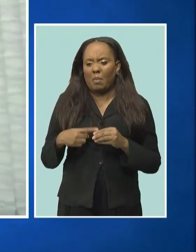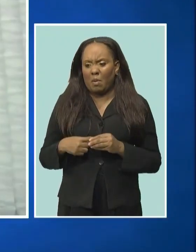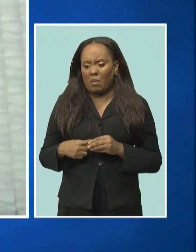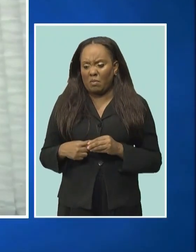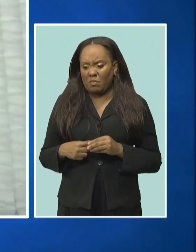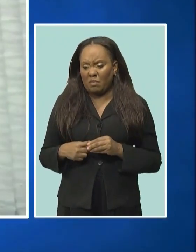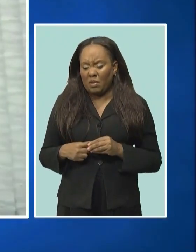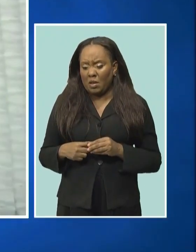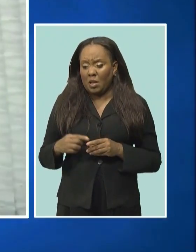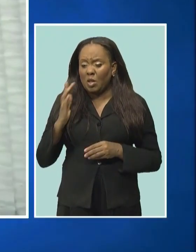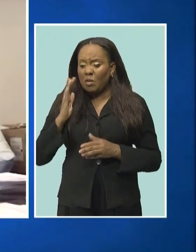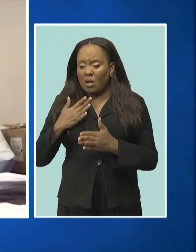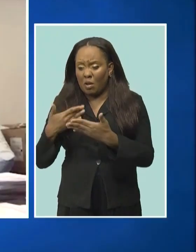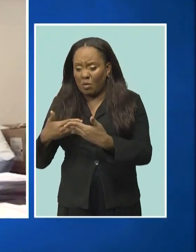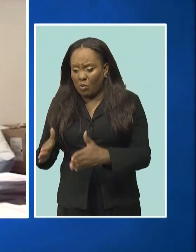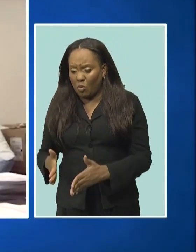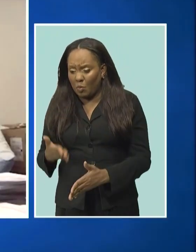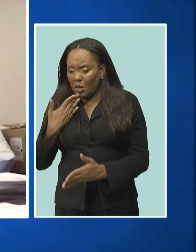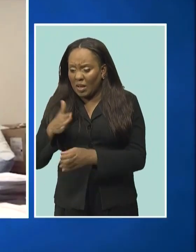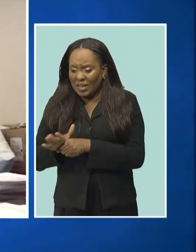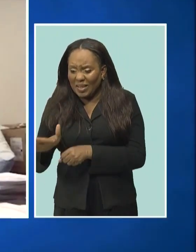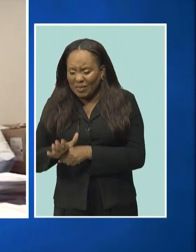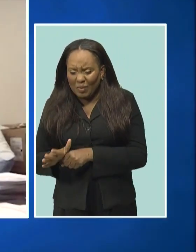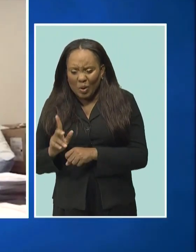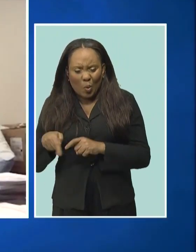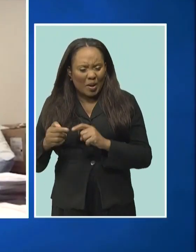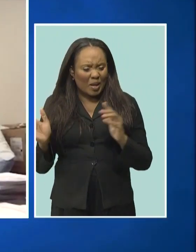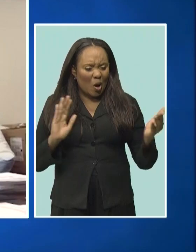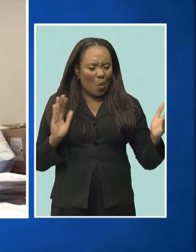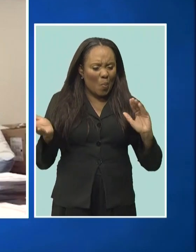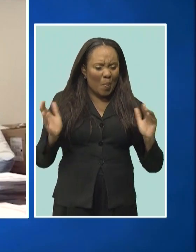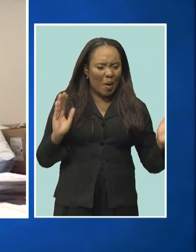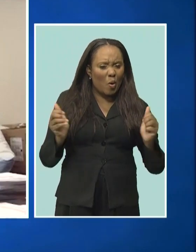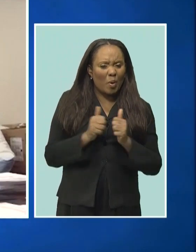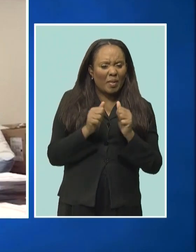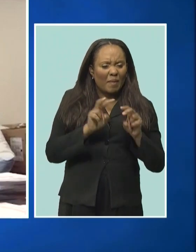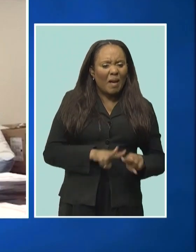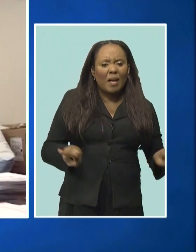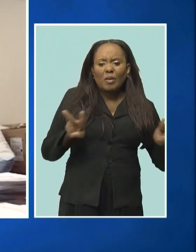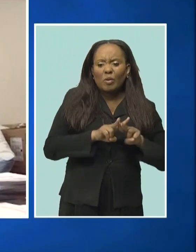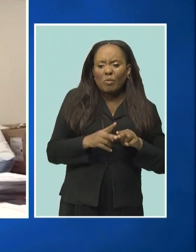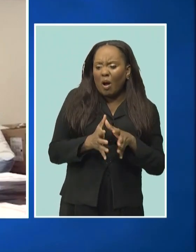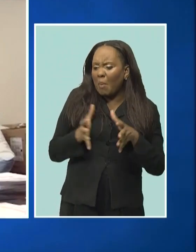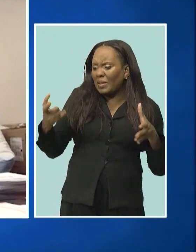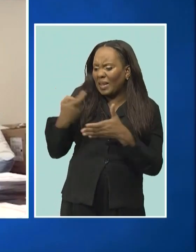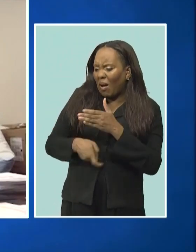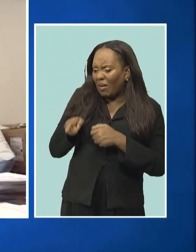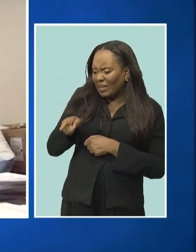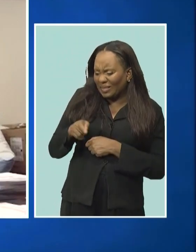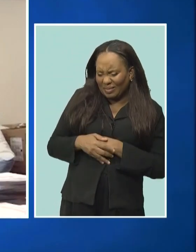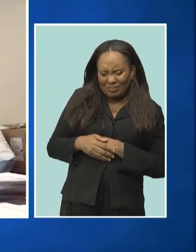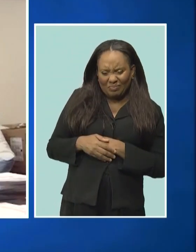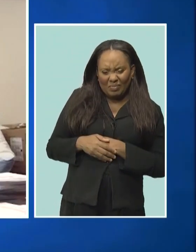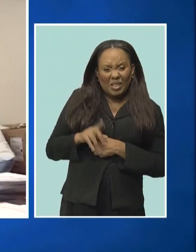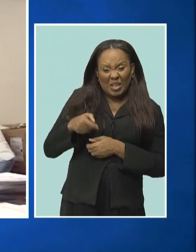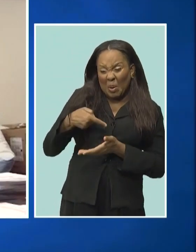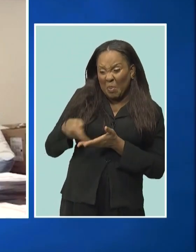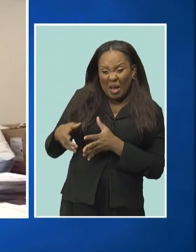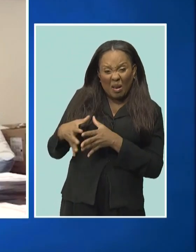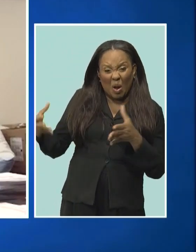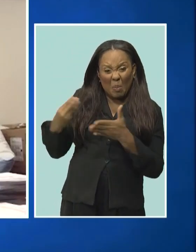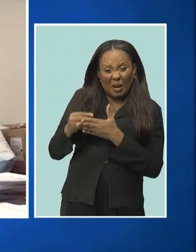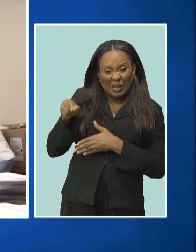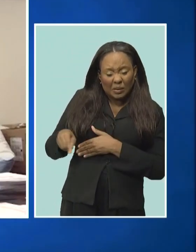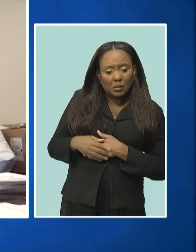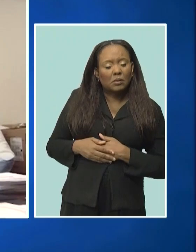the Wyndham, the Sir Lloyd's Castle Hotel, I believe that the refurbishments that have gone on